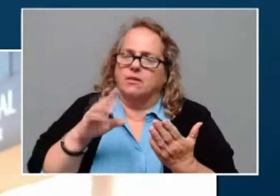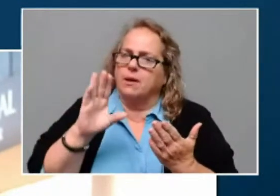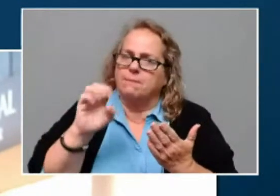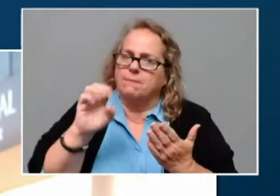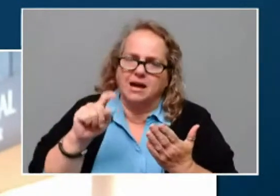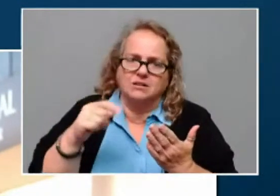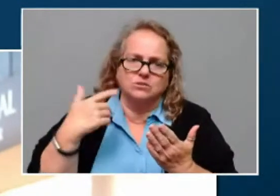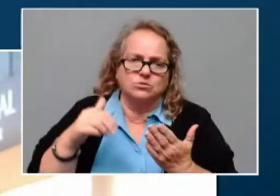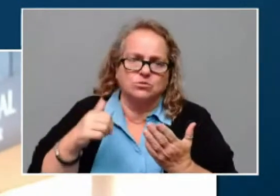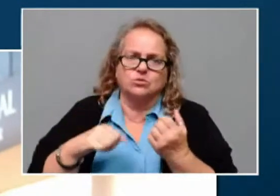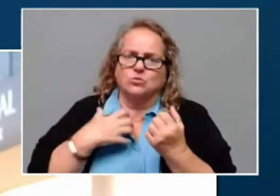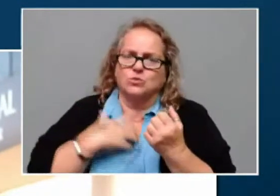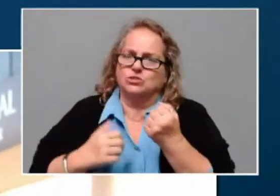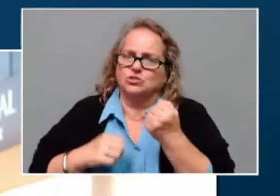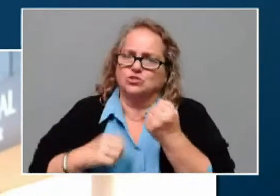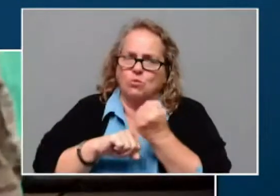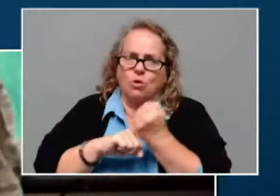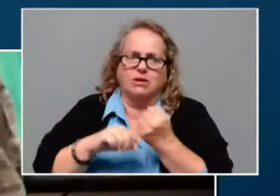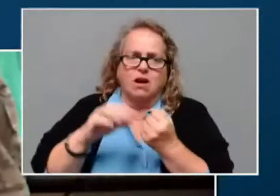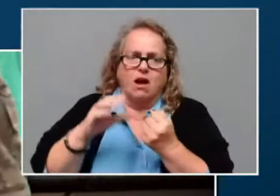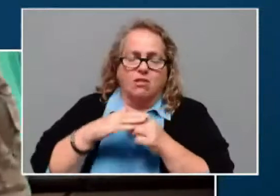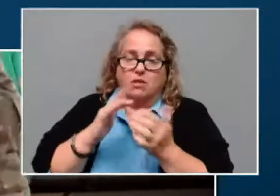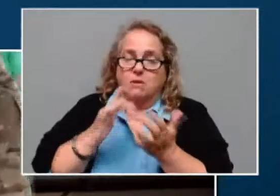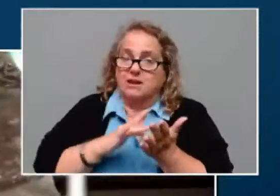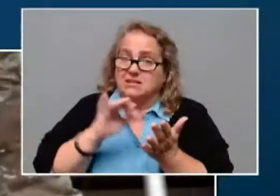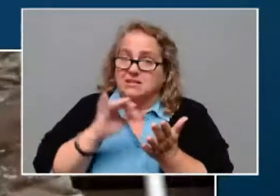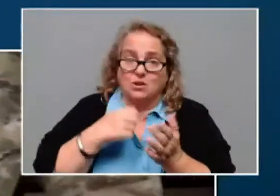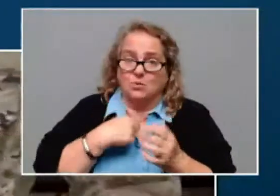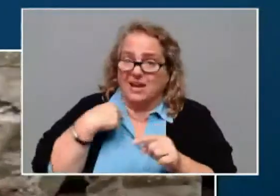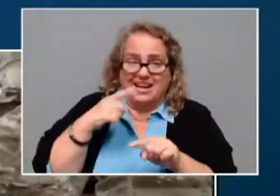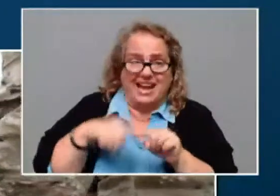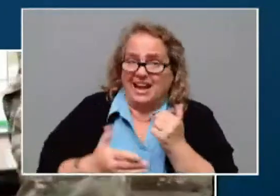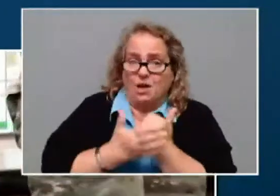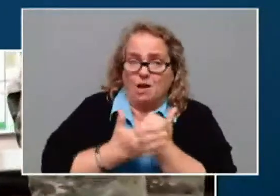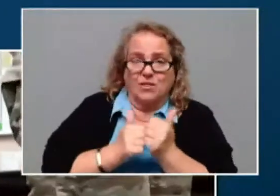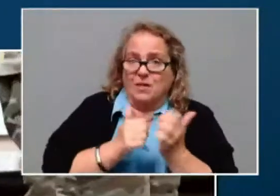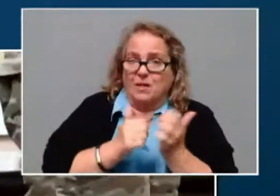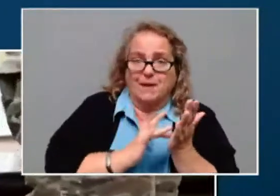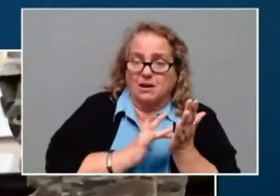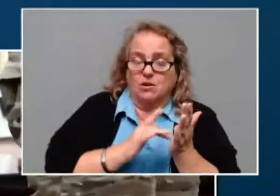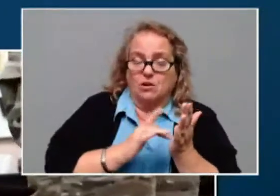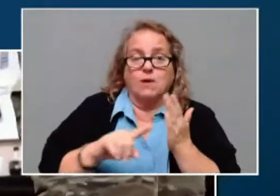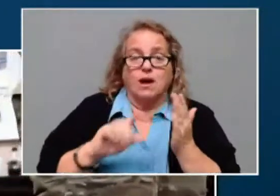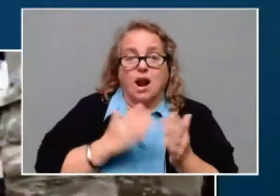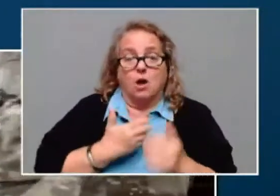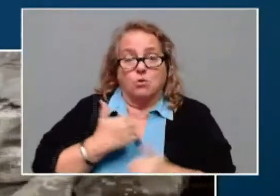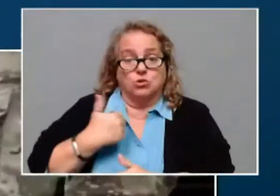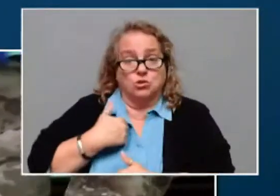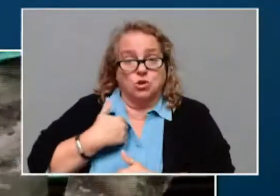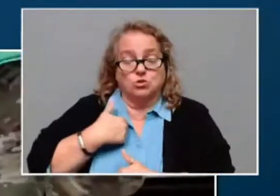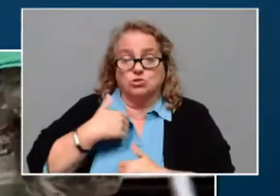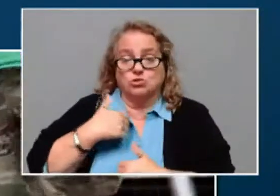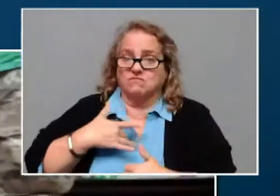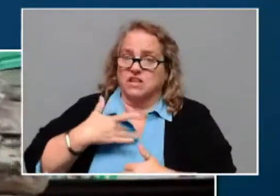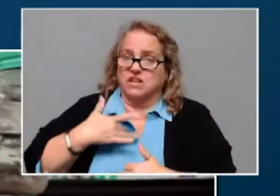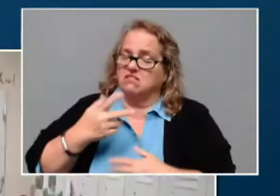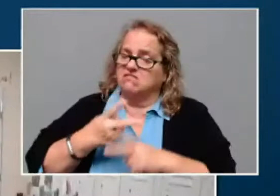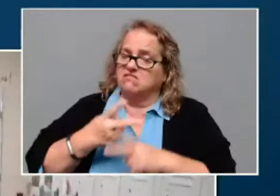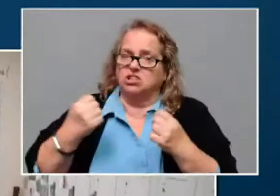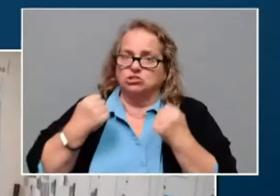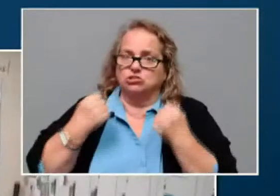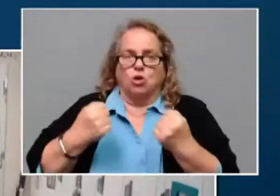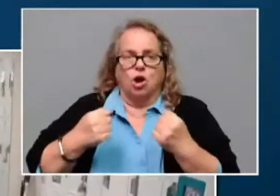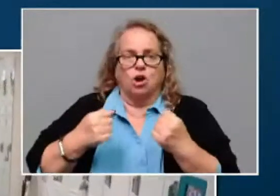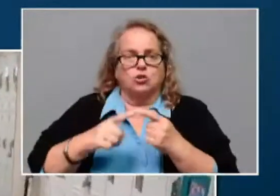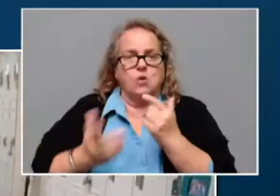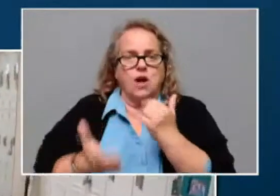especially on their medical side, because we can't really help that. I know for a fact that our soldiers' morale is extremely high. They're really grateful to be helping this hospital in the